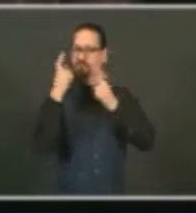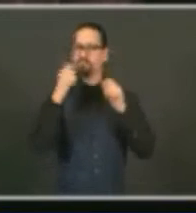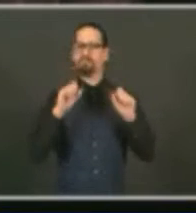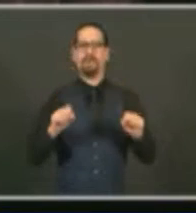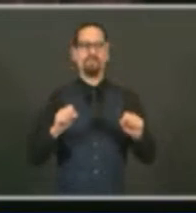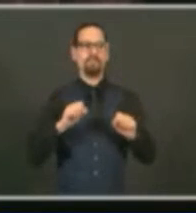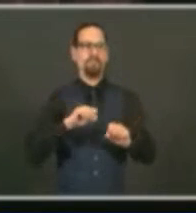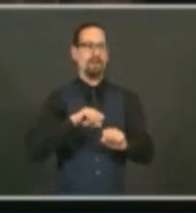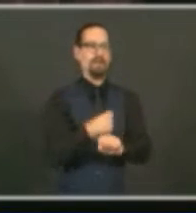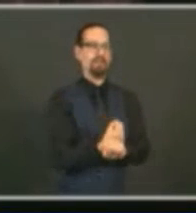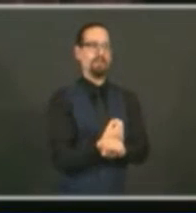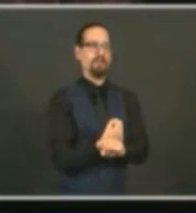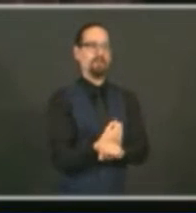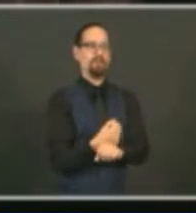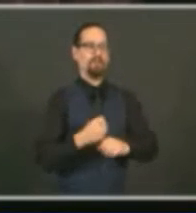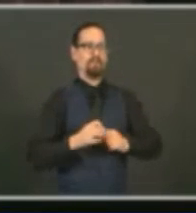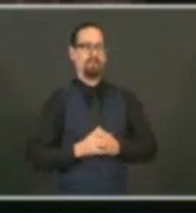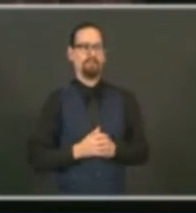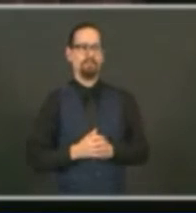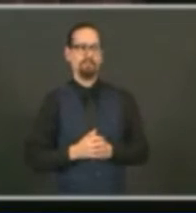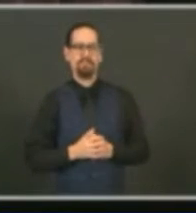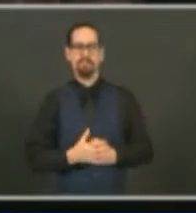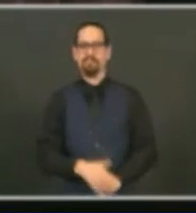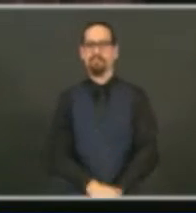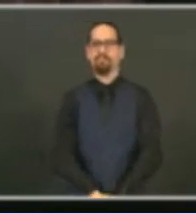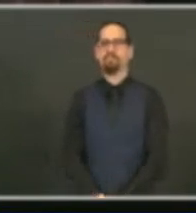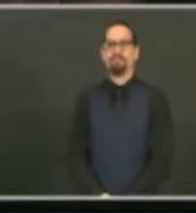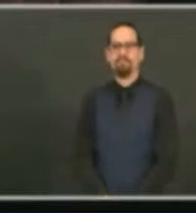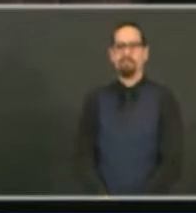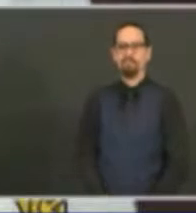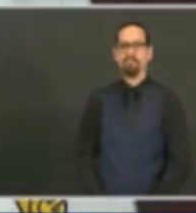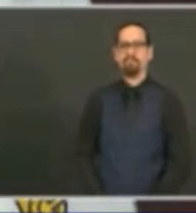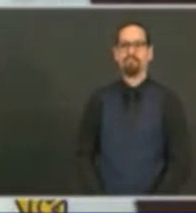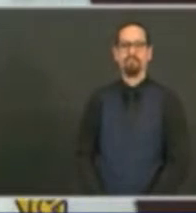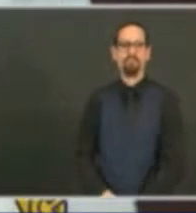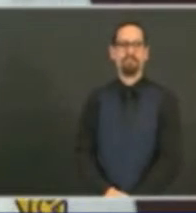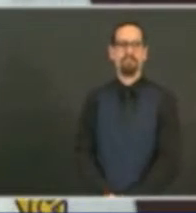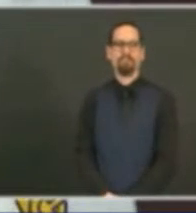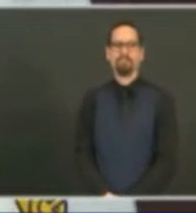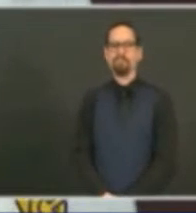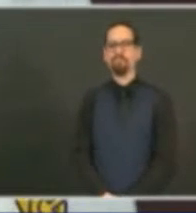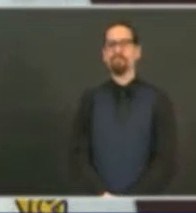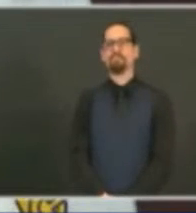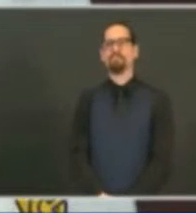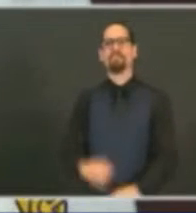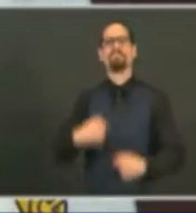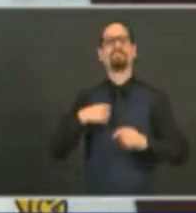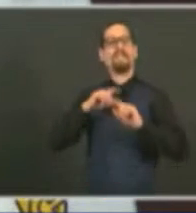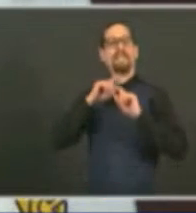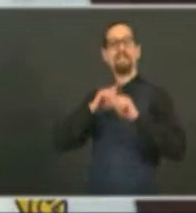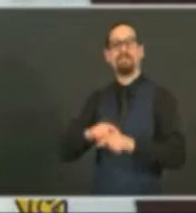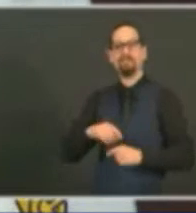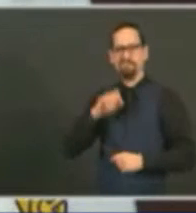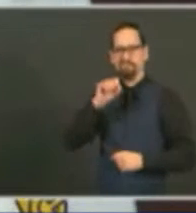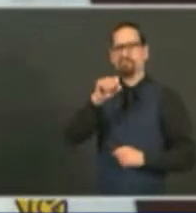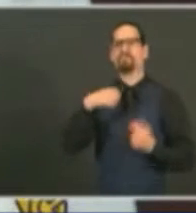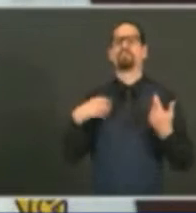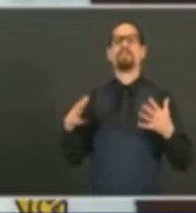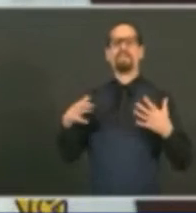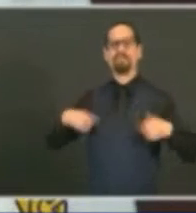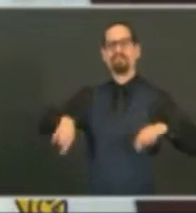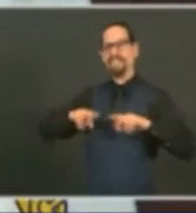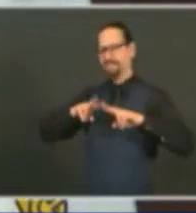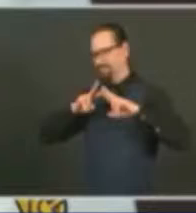Sure. We have really assessed that in great detail. You know, I credit